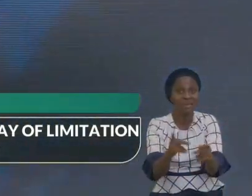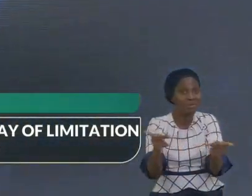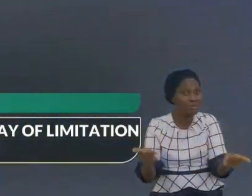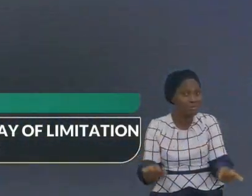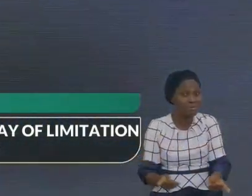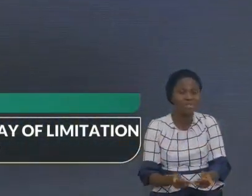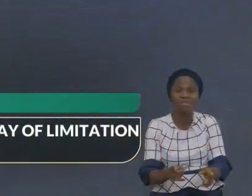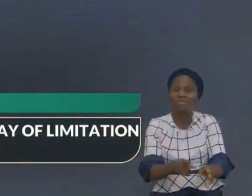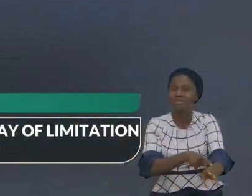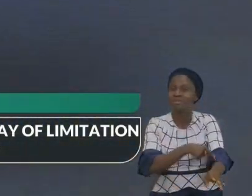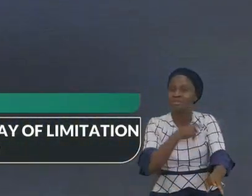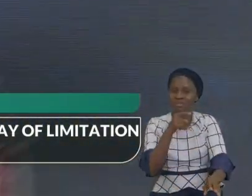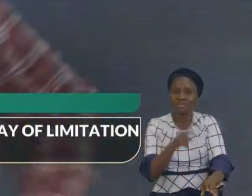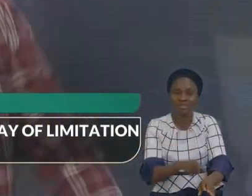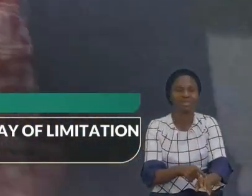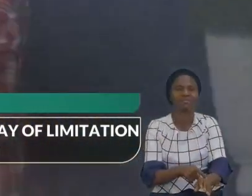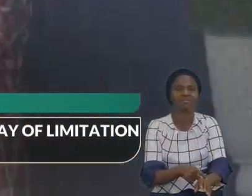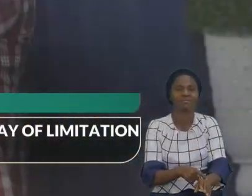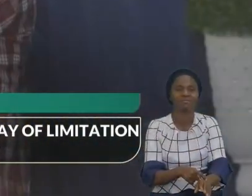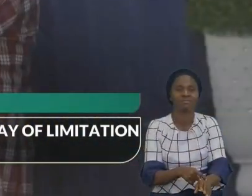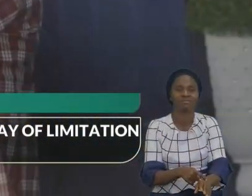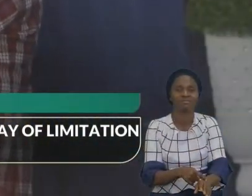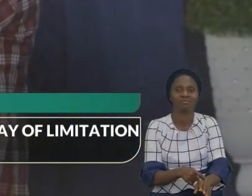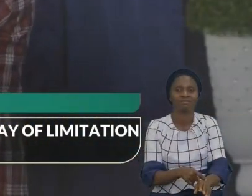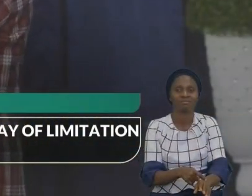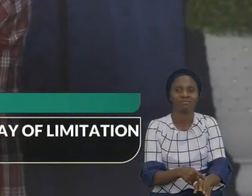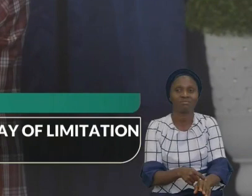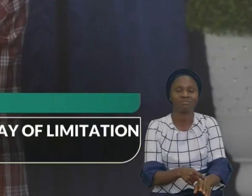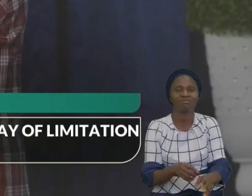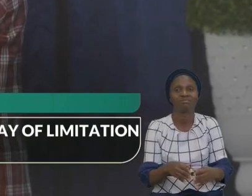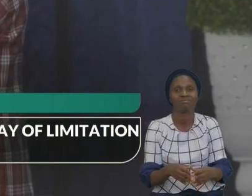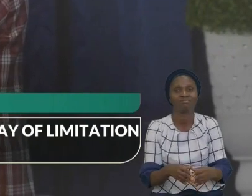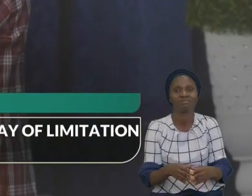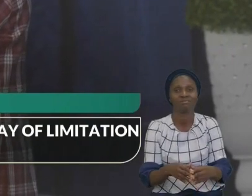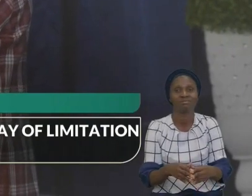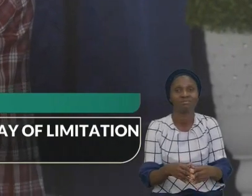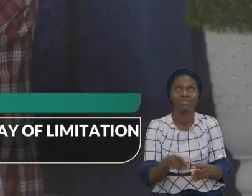said unto them, and the Lord is saying unto you,